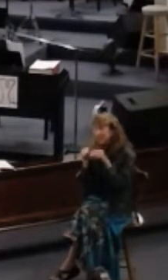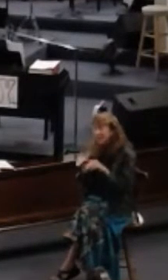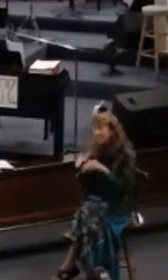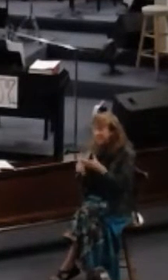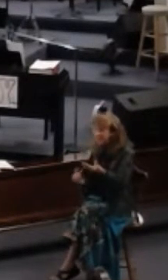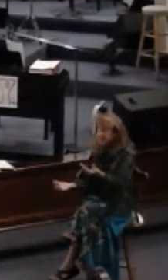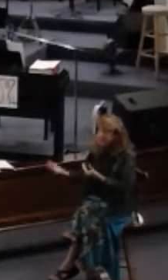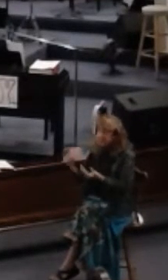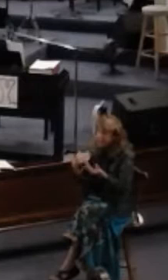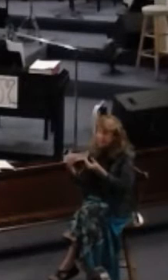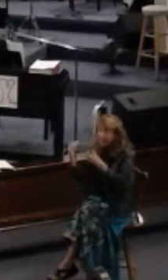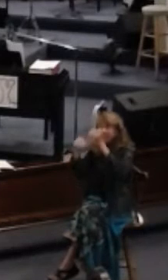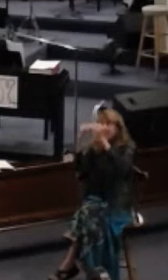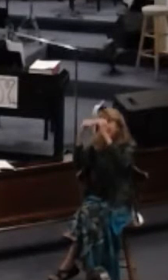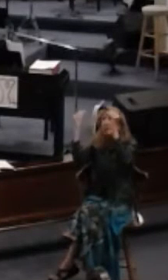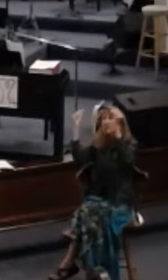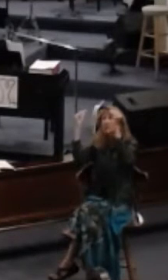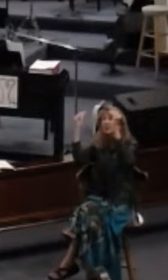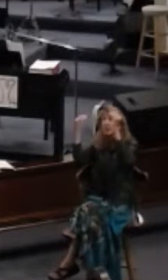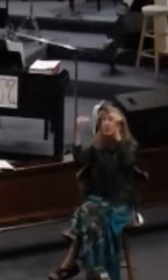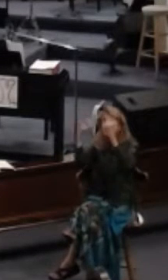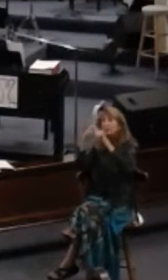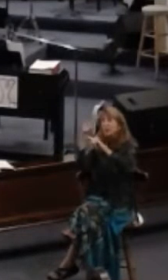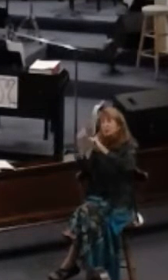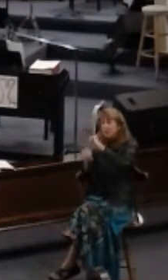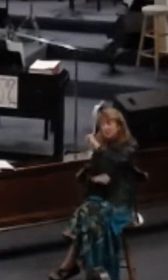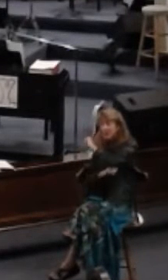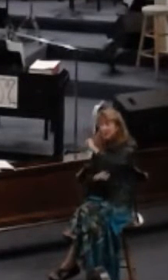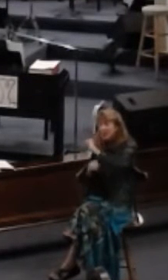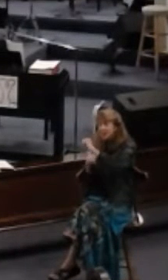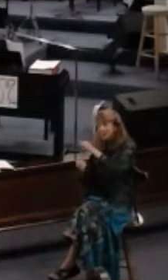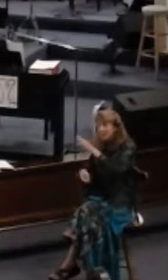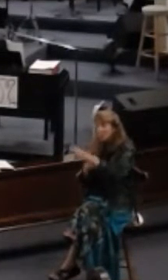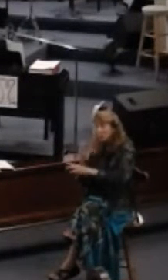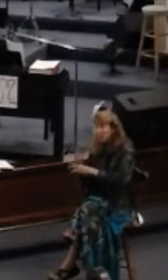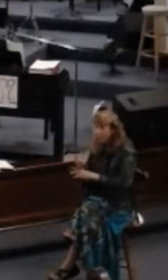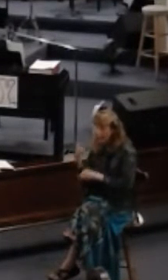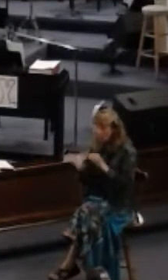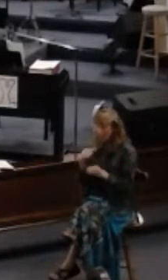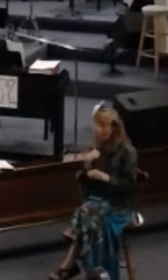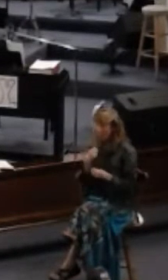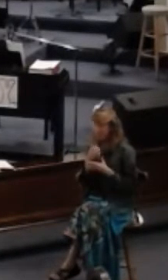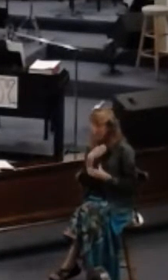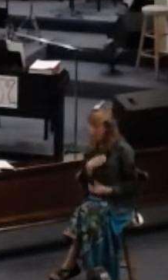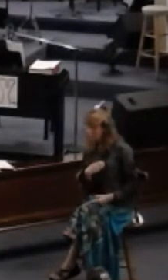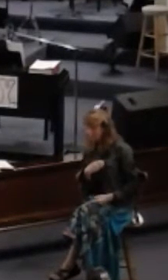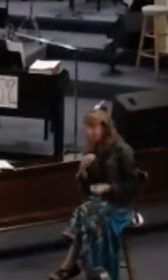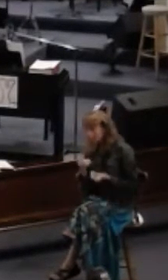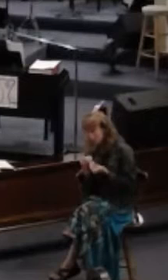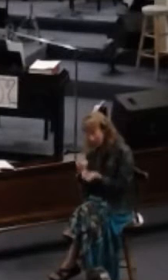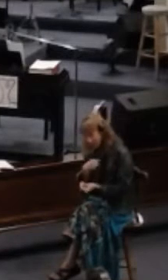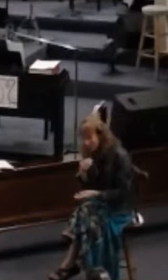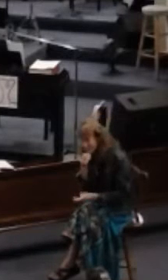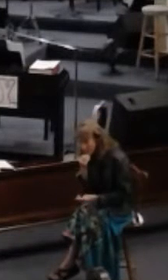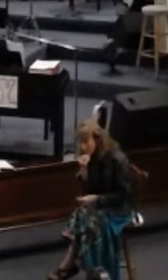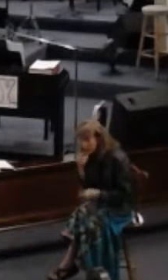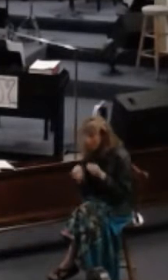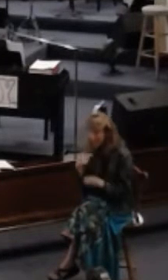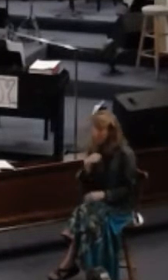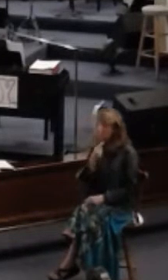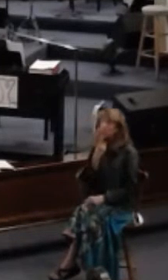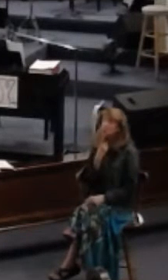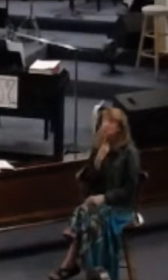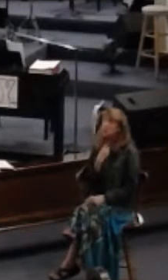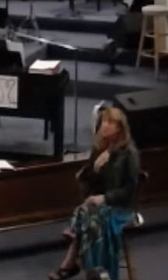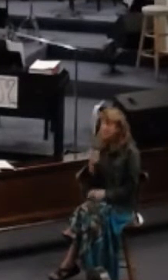inherit the kingdom prepared for you from the foundation of the world. For I was hungry, and you gave me food. I was thirsty, and